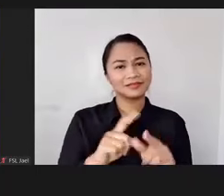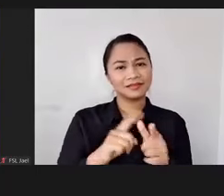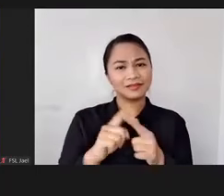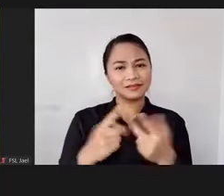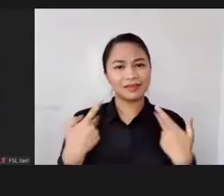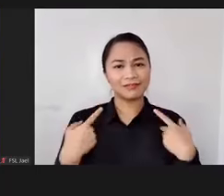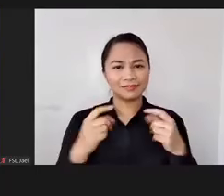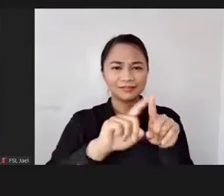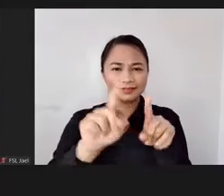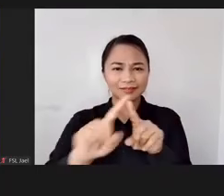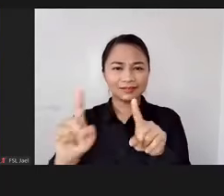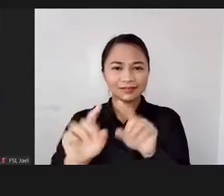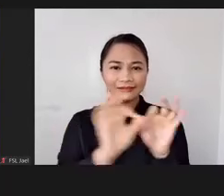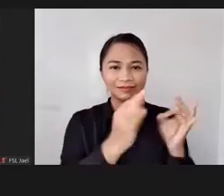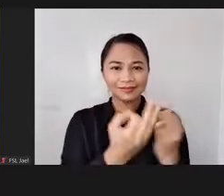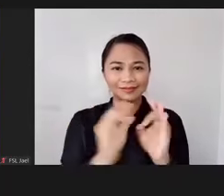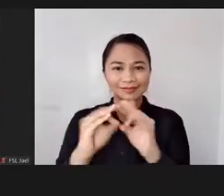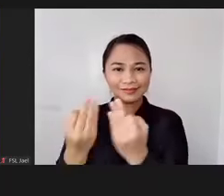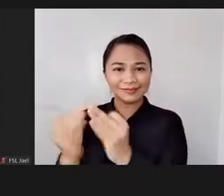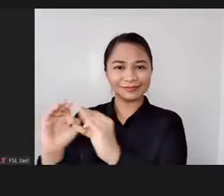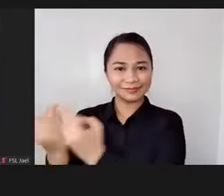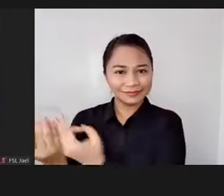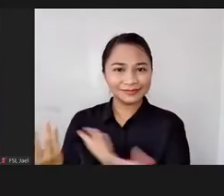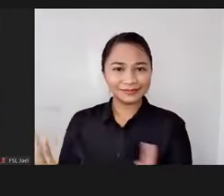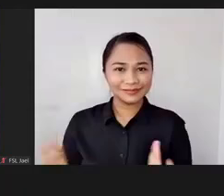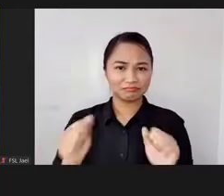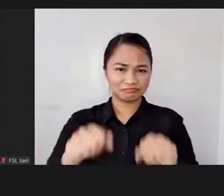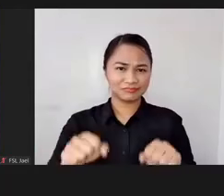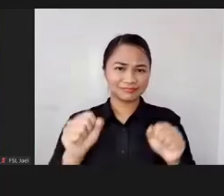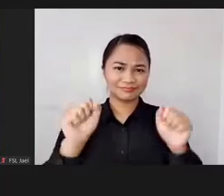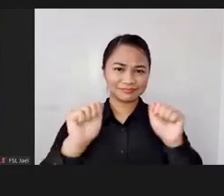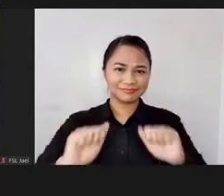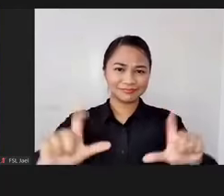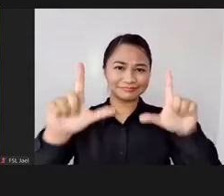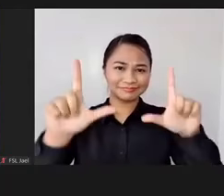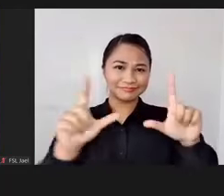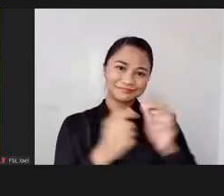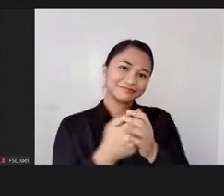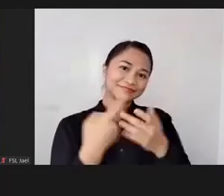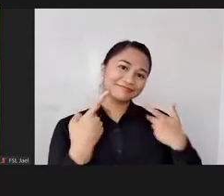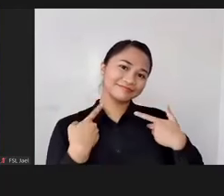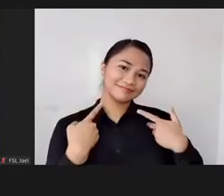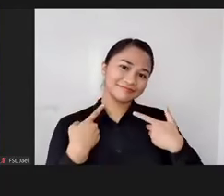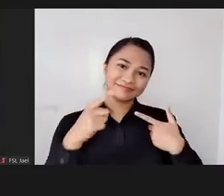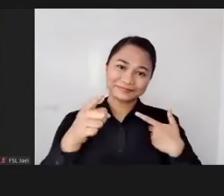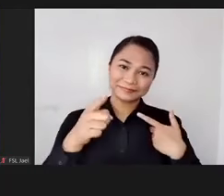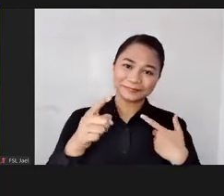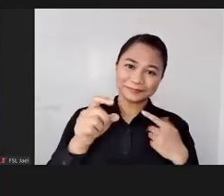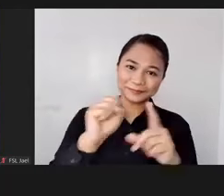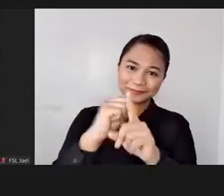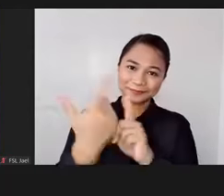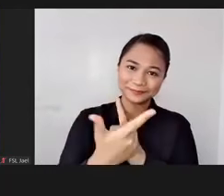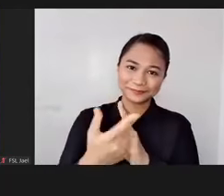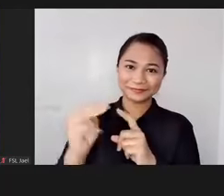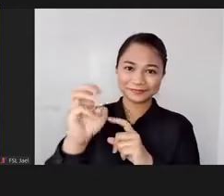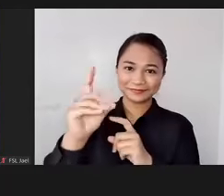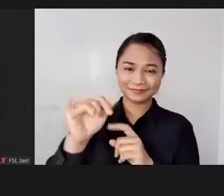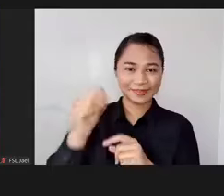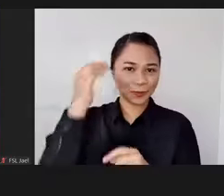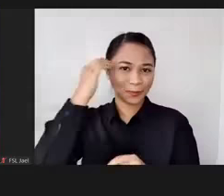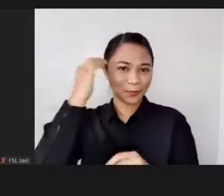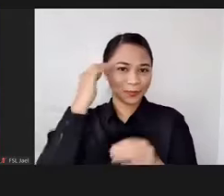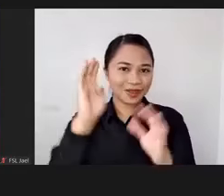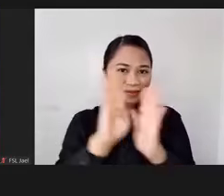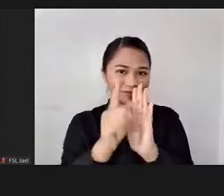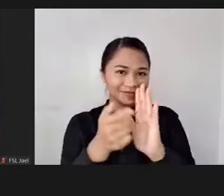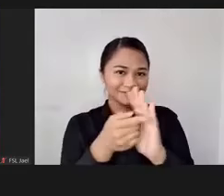get to know more about what they're doing. So moving on with our program, I would now like to start